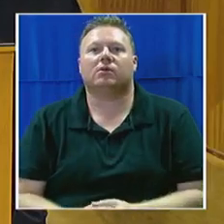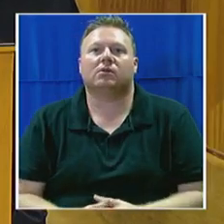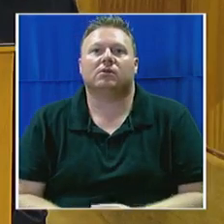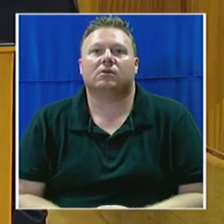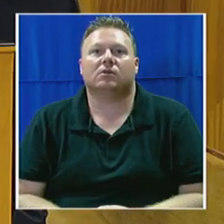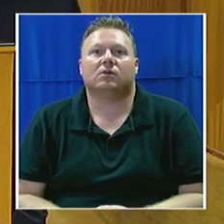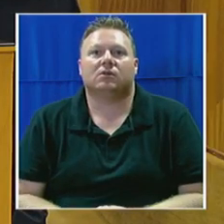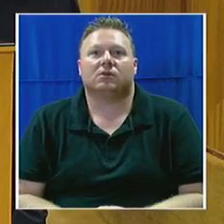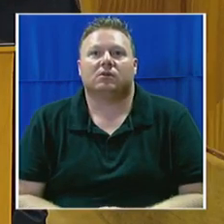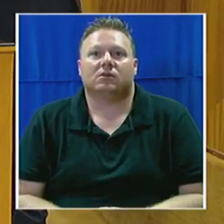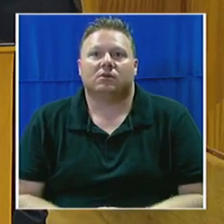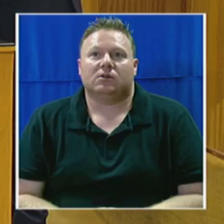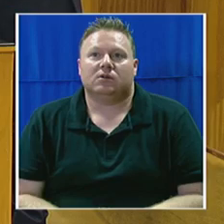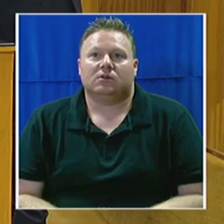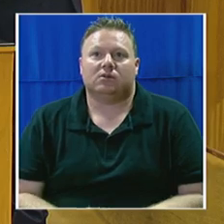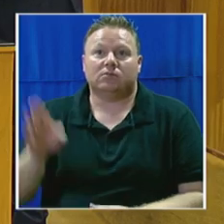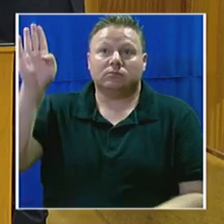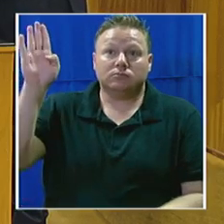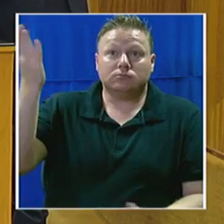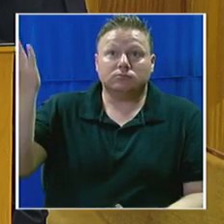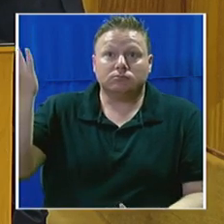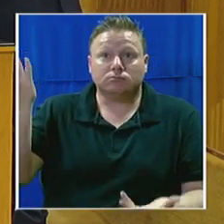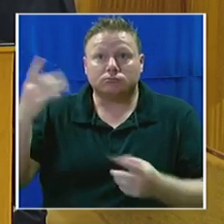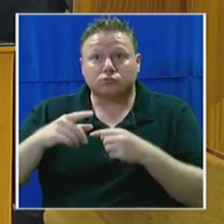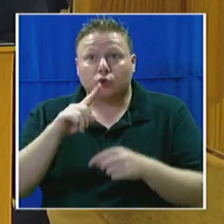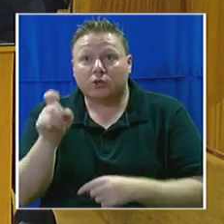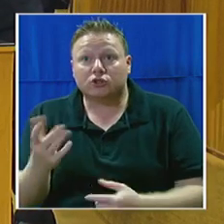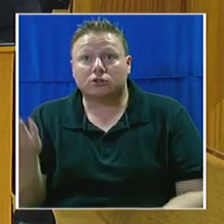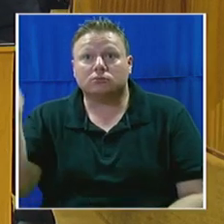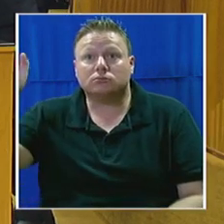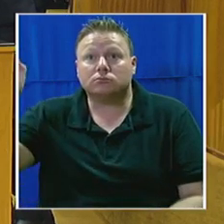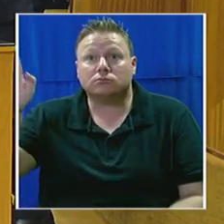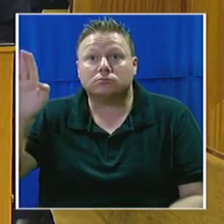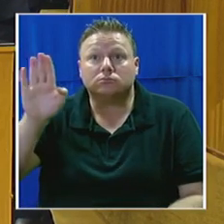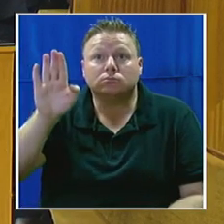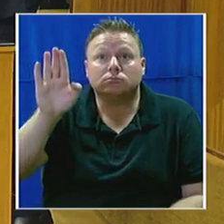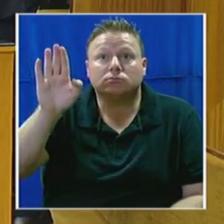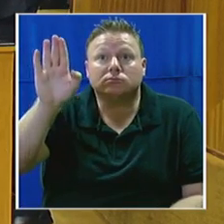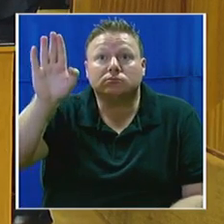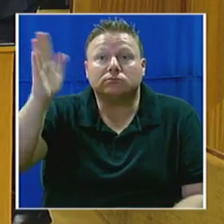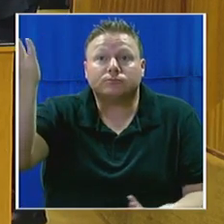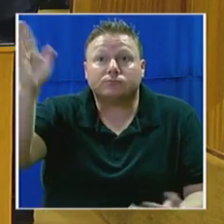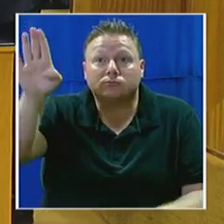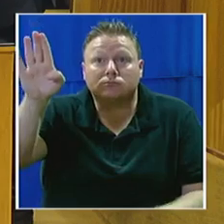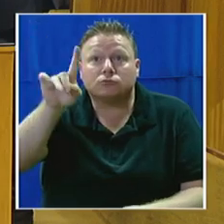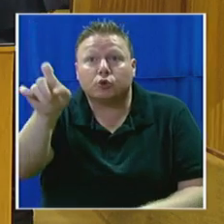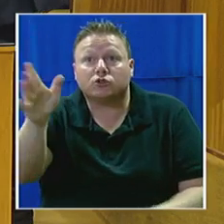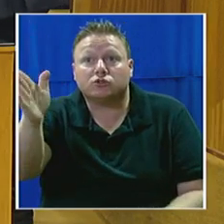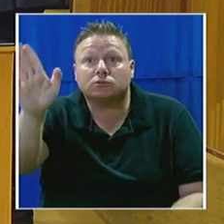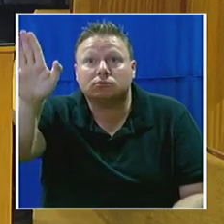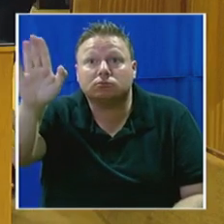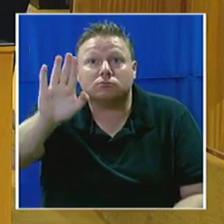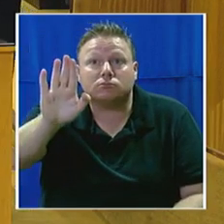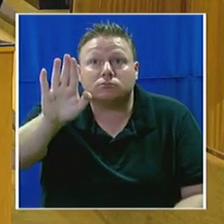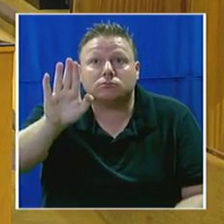Question. What about my question? Honourable Mpumza. You wouldn't take my question. You must still take my question.